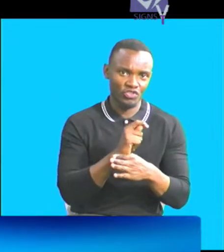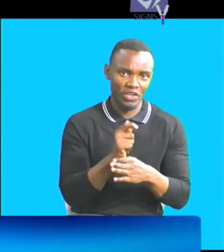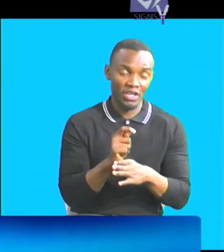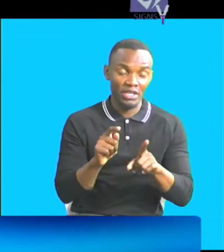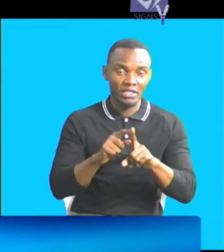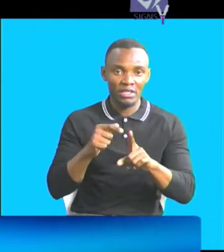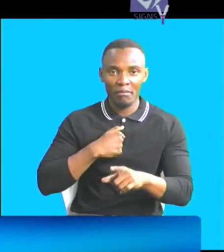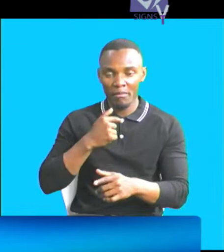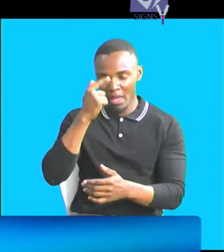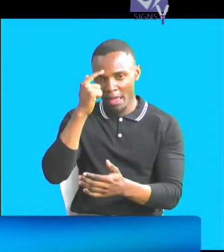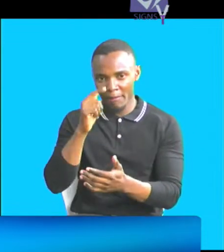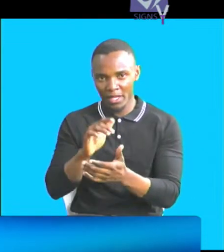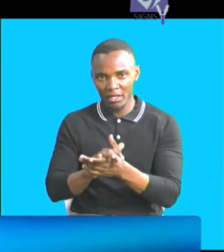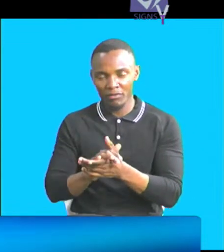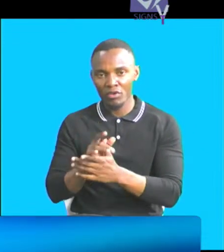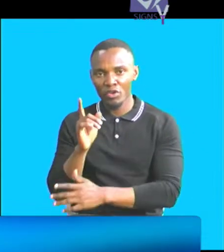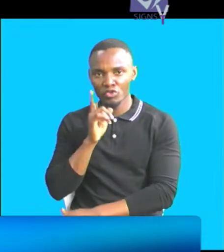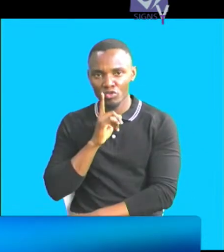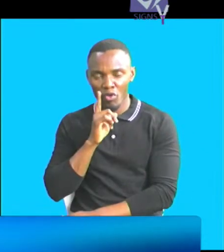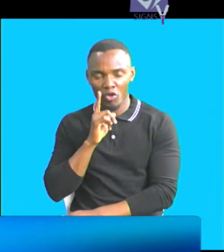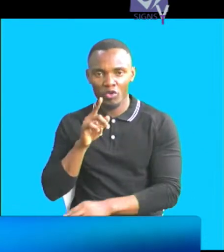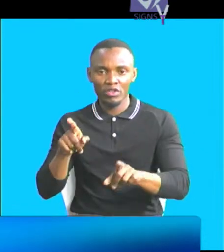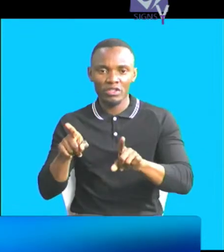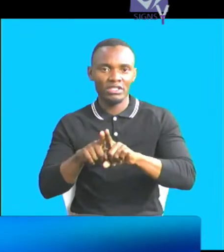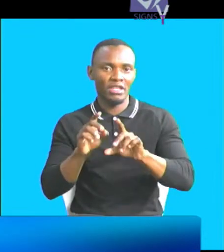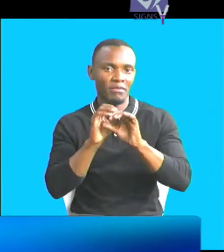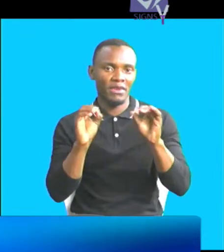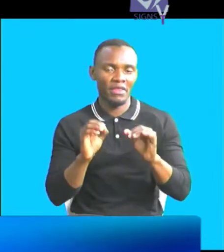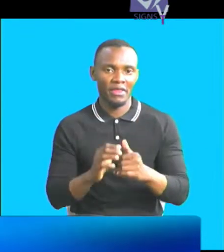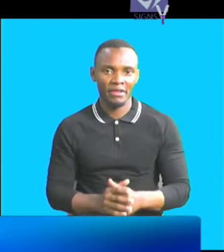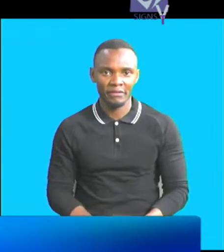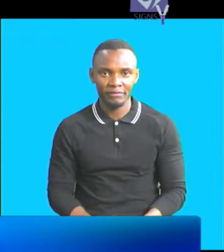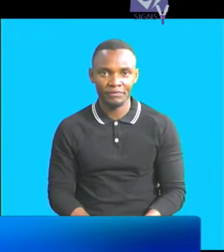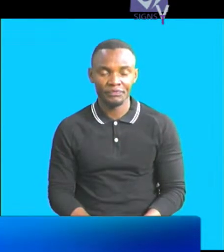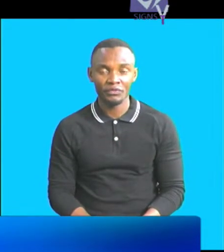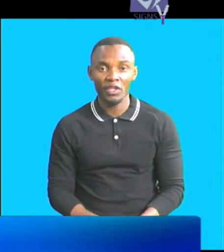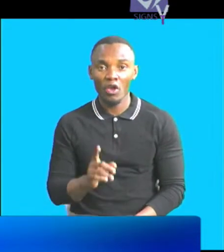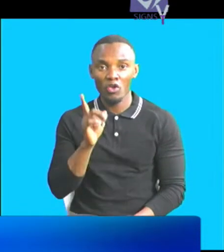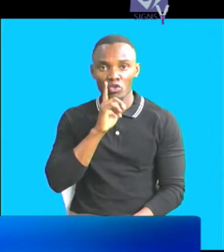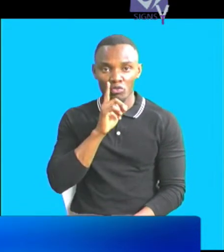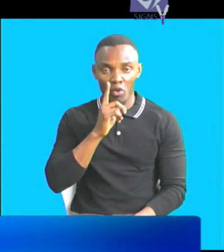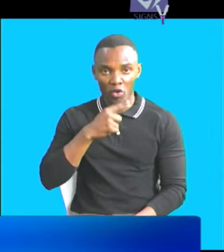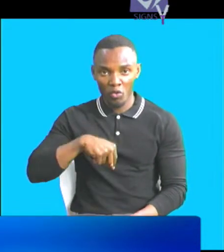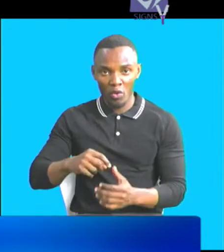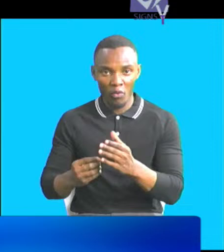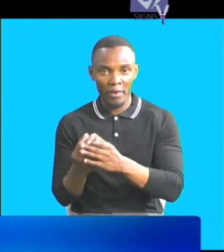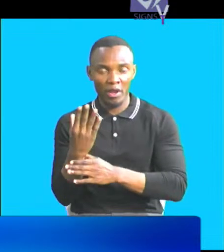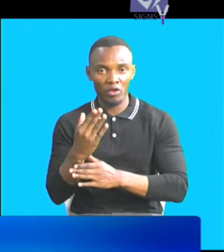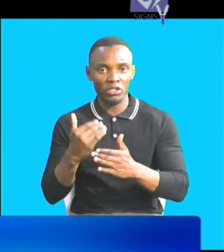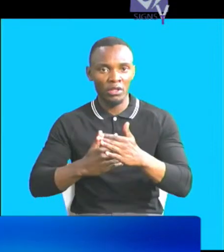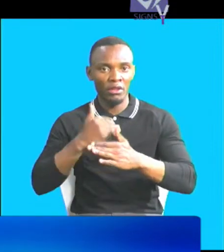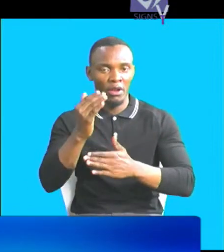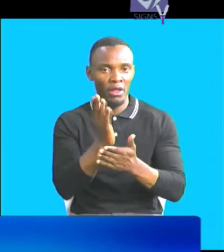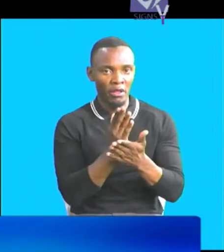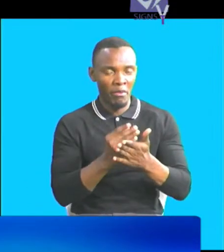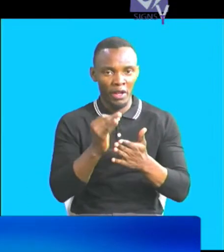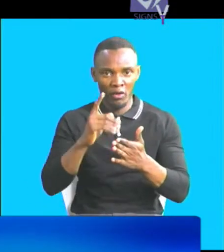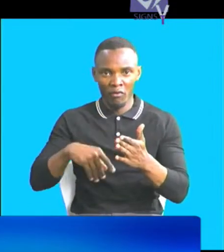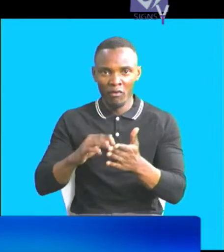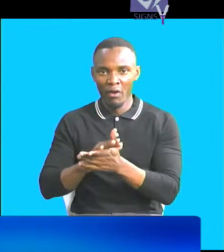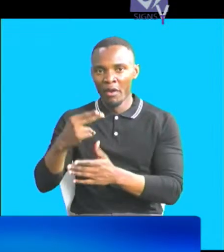want to believe tomorrow will not be the same for them. Tomorrow we will be rolling out the next phase of the Hustler